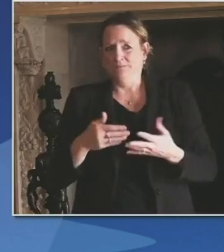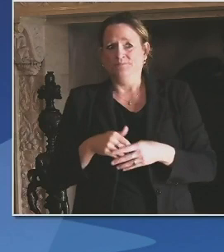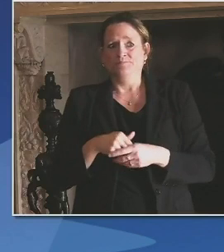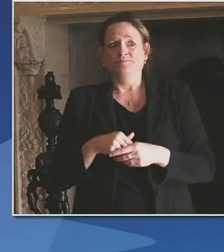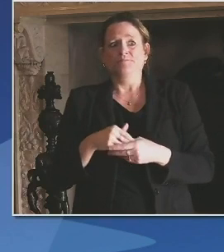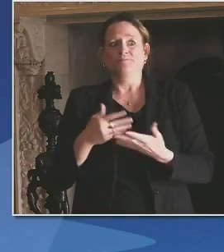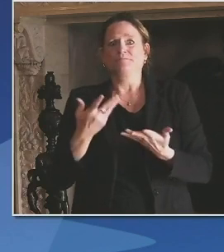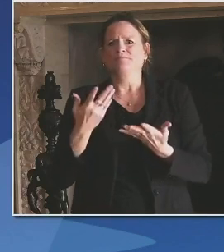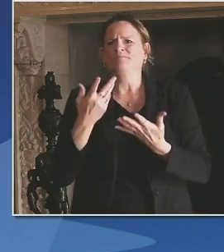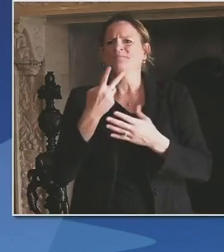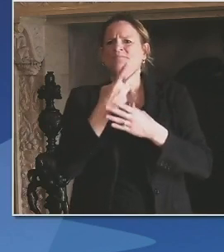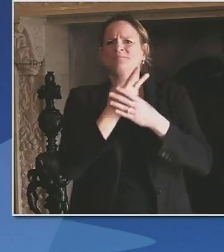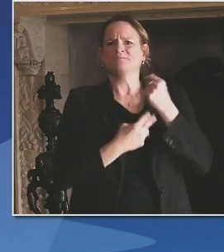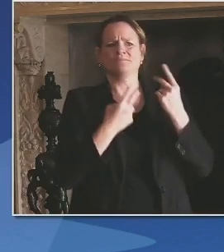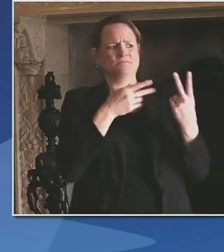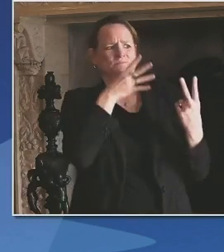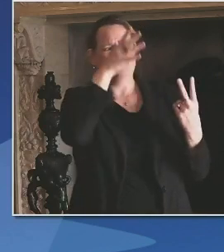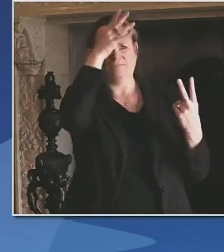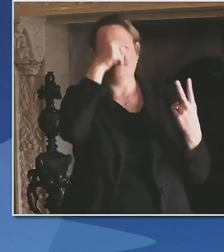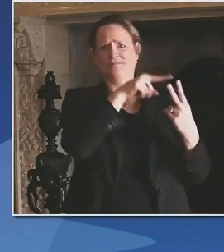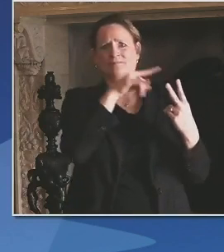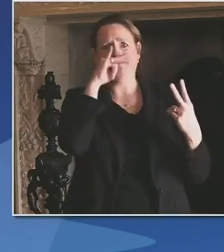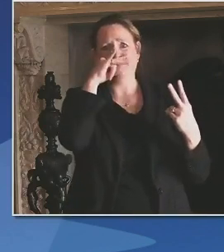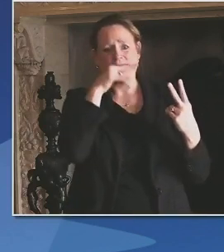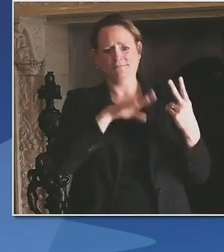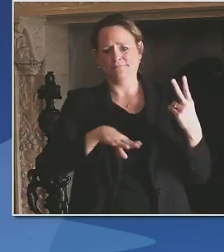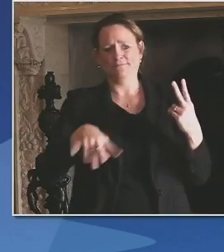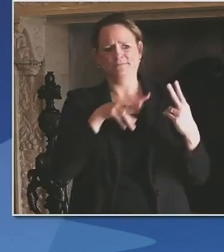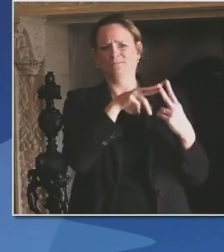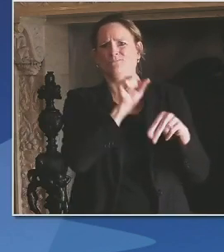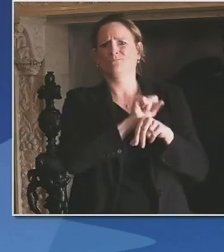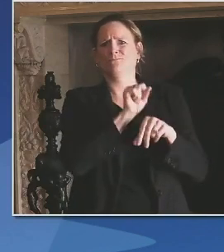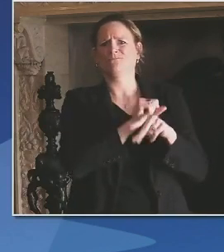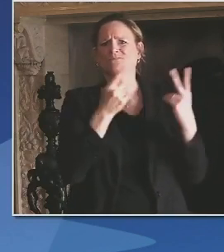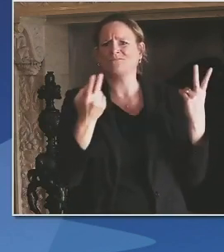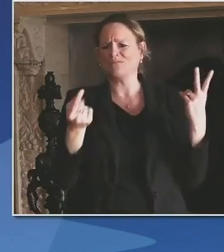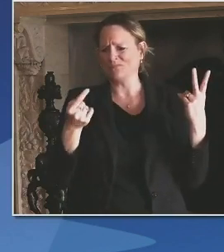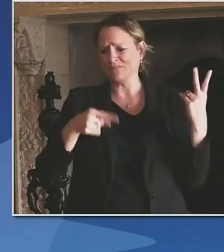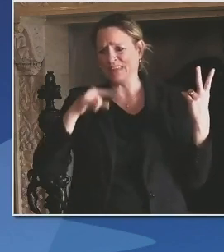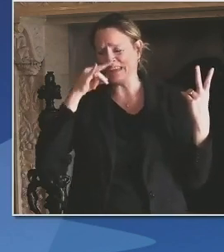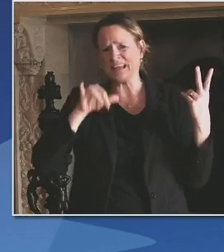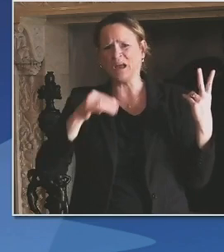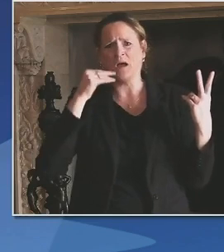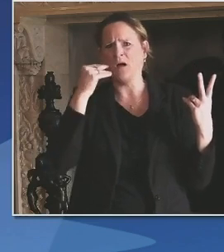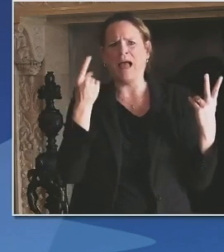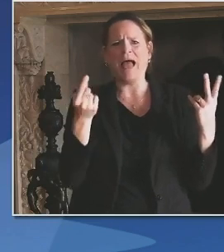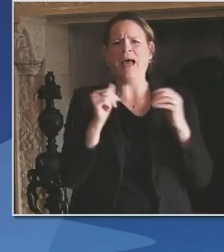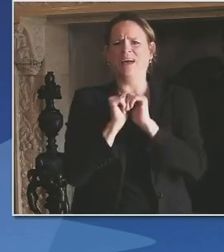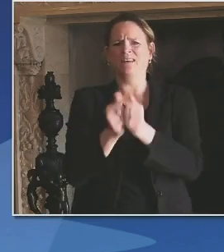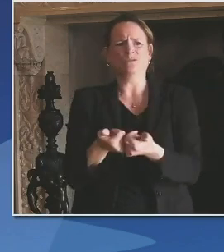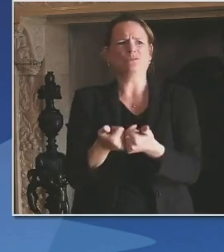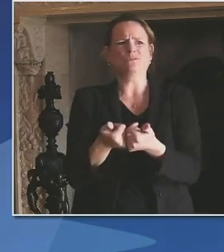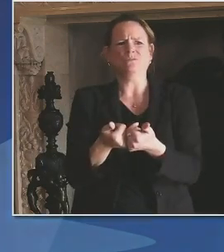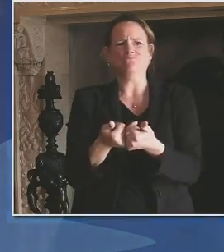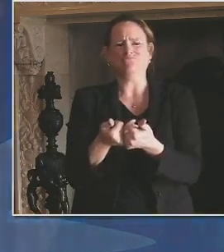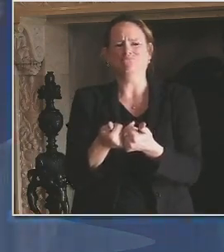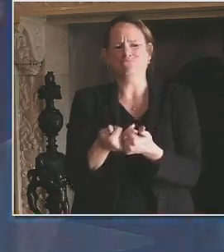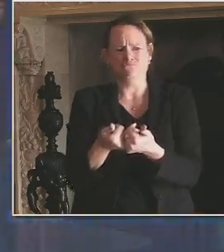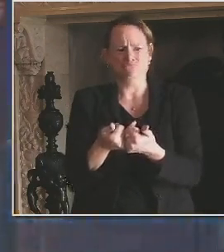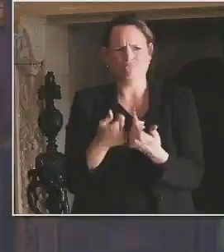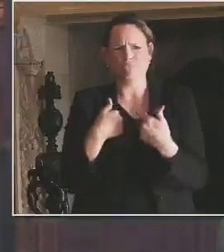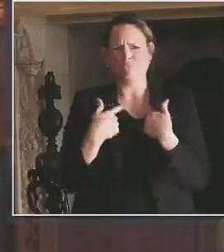to parents right now as it stands? What can you tell them to kind of help plan for the fall? Well, absolutely. First